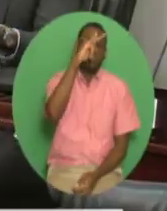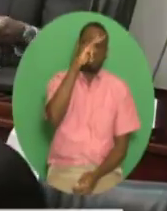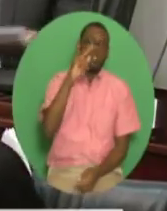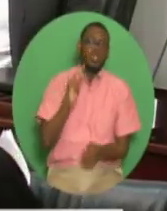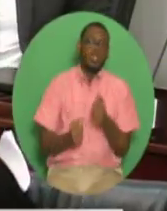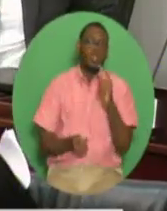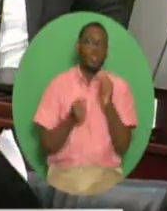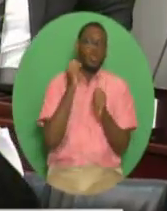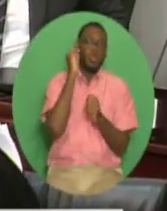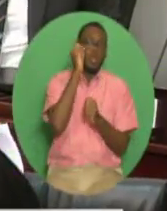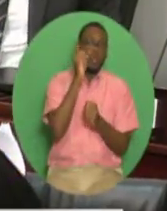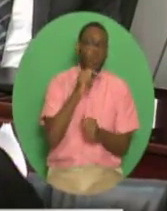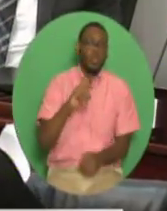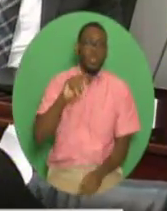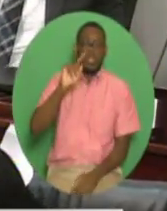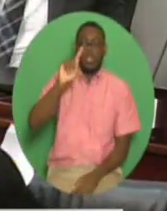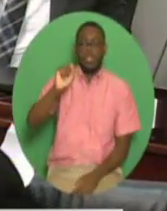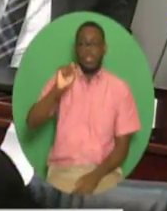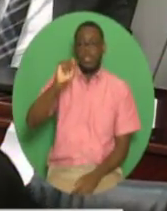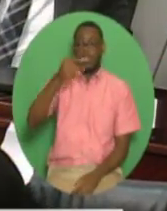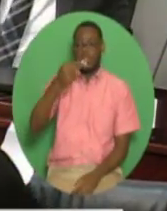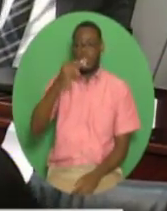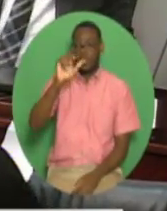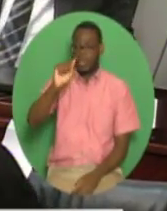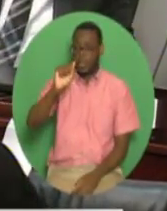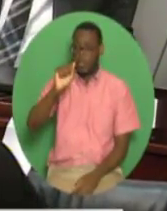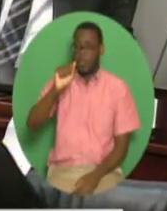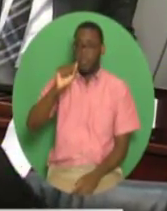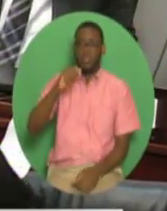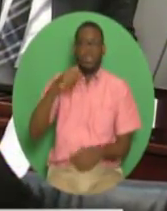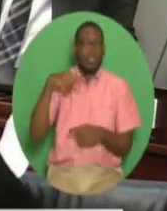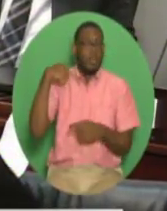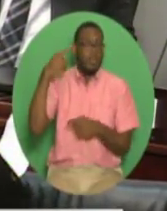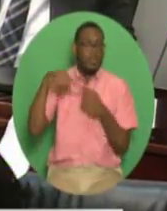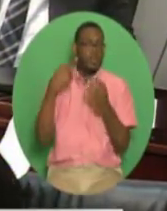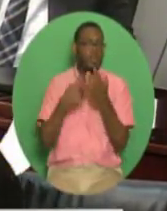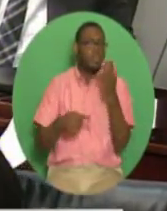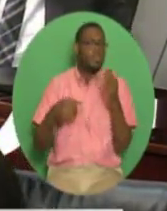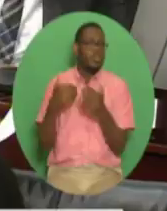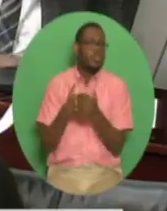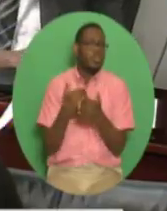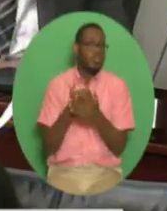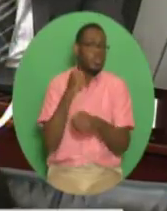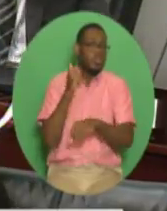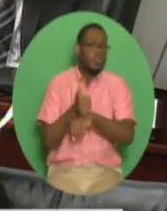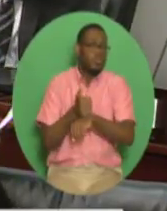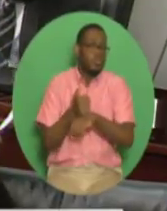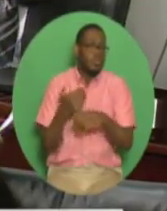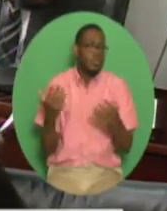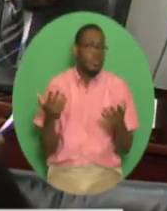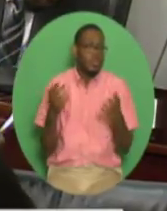of Assembly and talk about our initiatives in the area of education. All right.